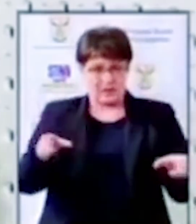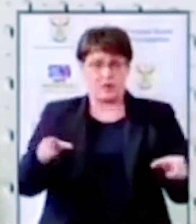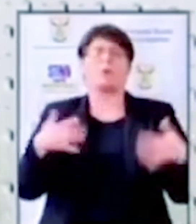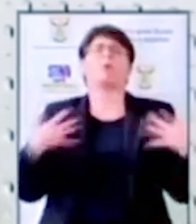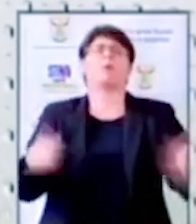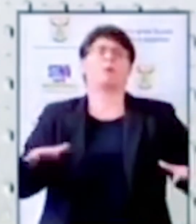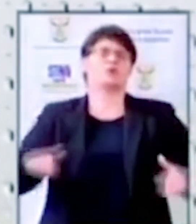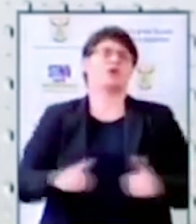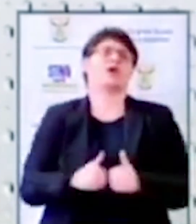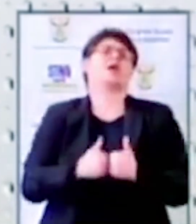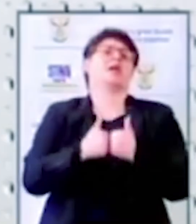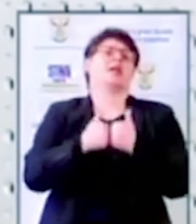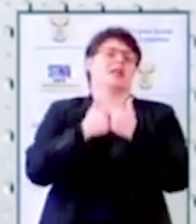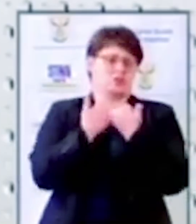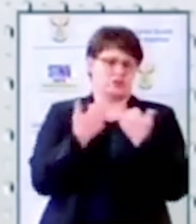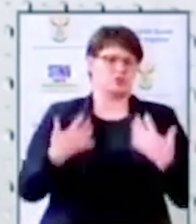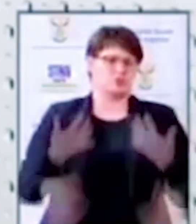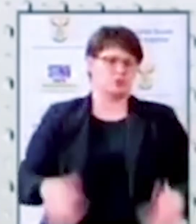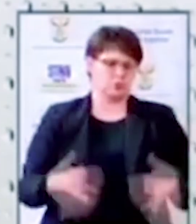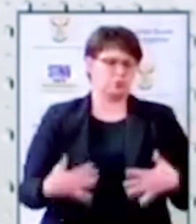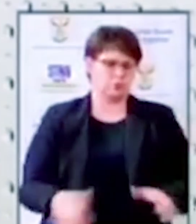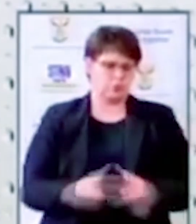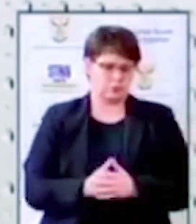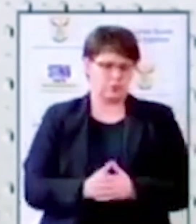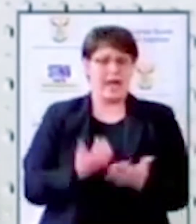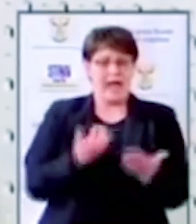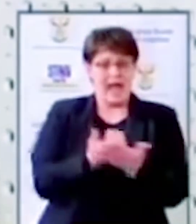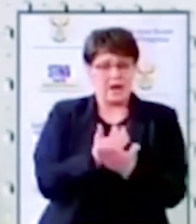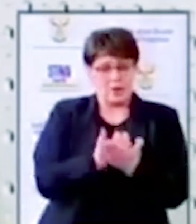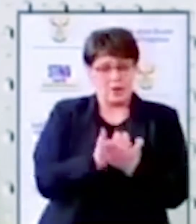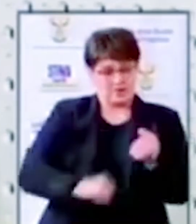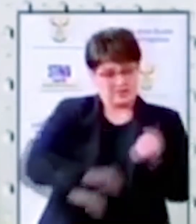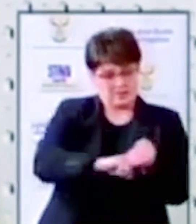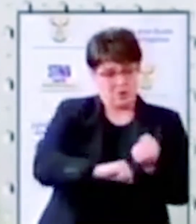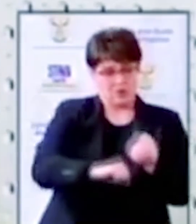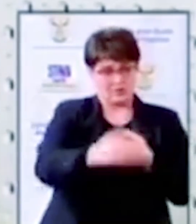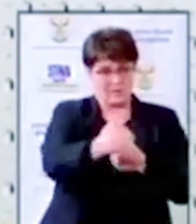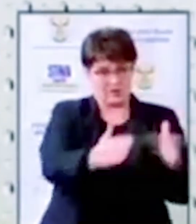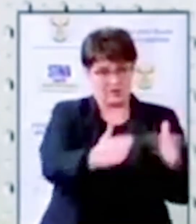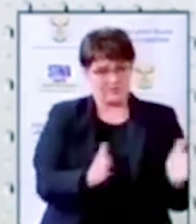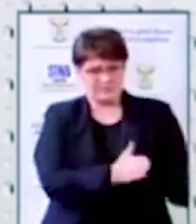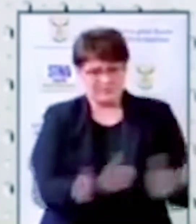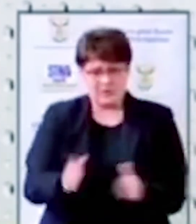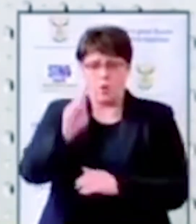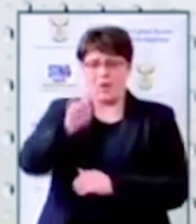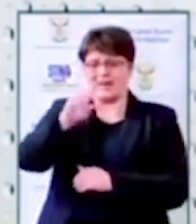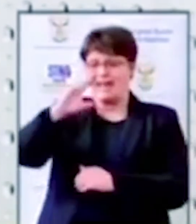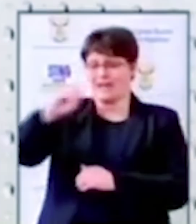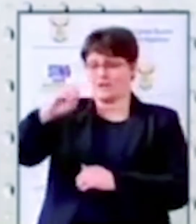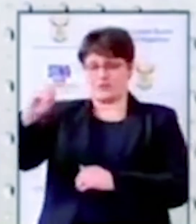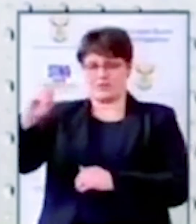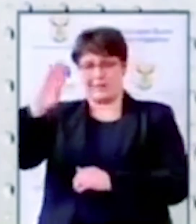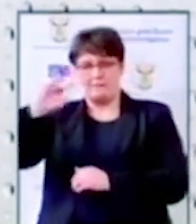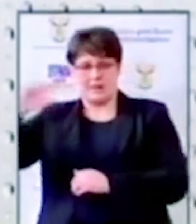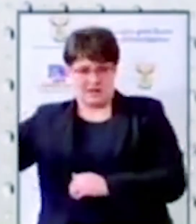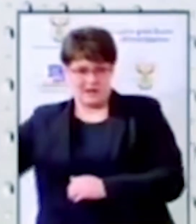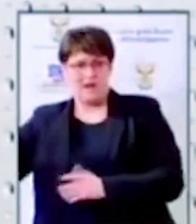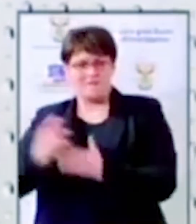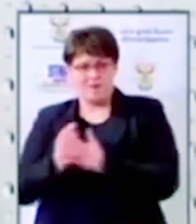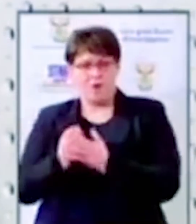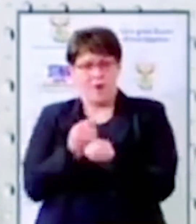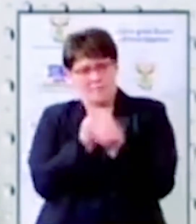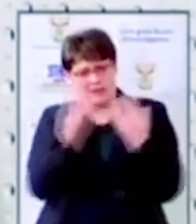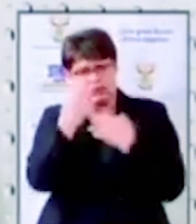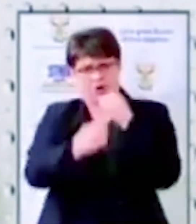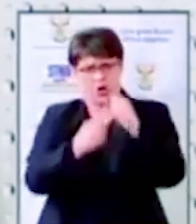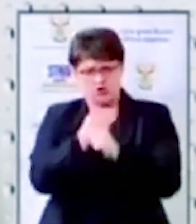greatest challenge. The economic support package sets aside 100 billion rand for a multi-year